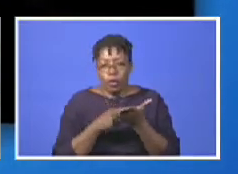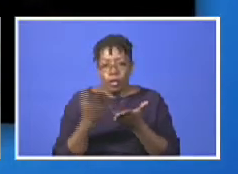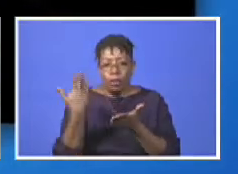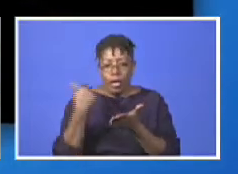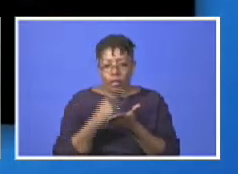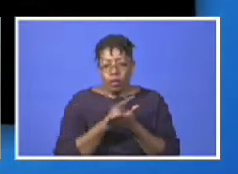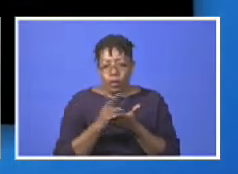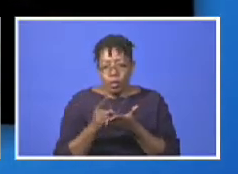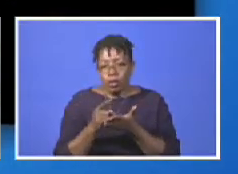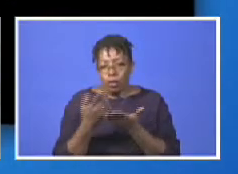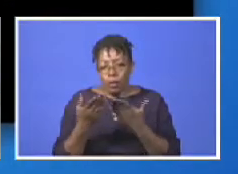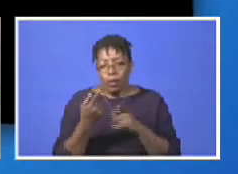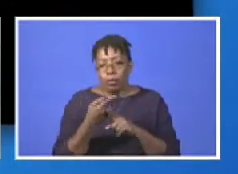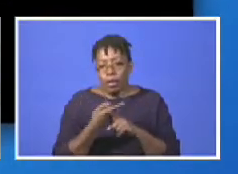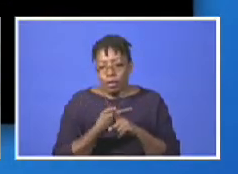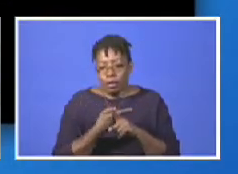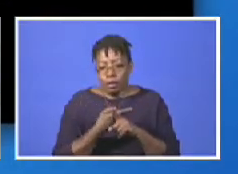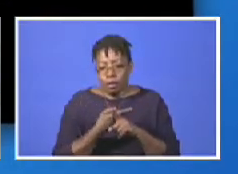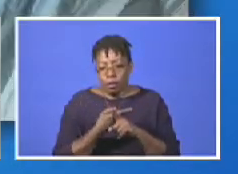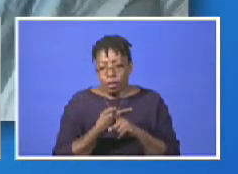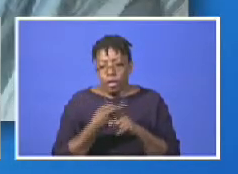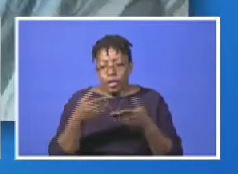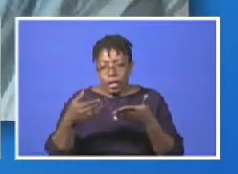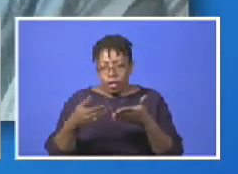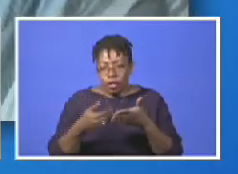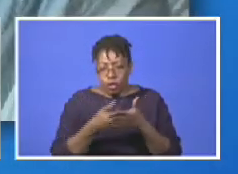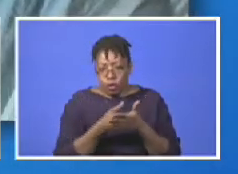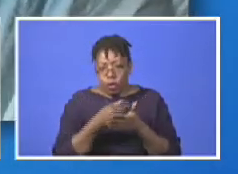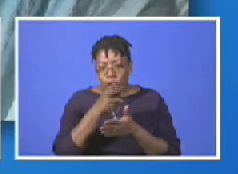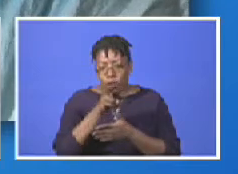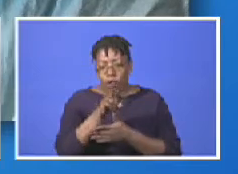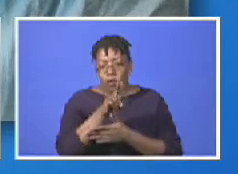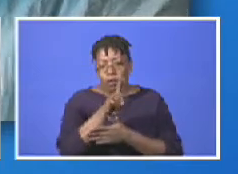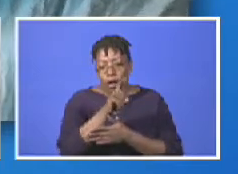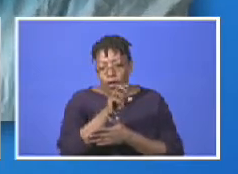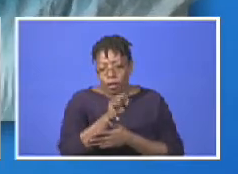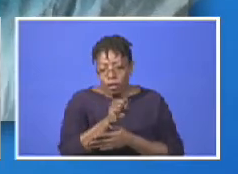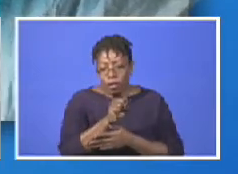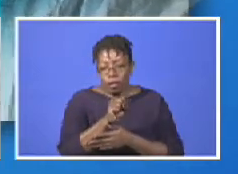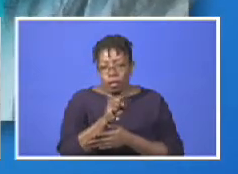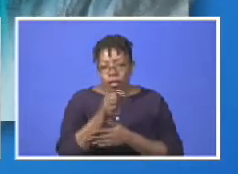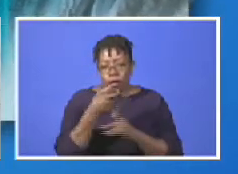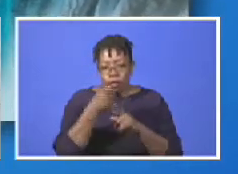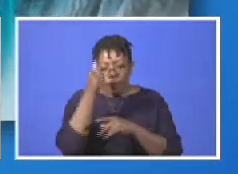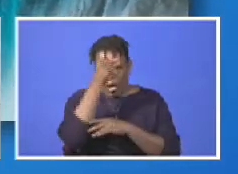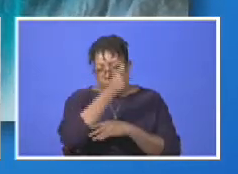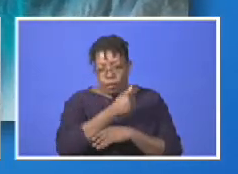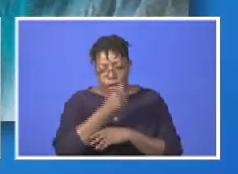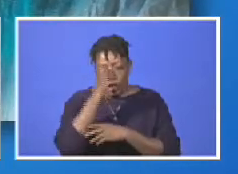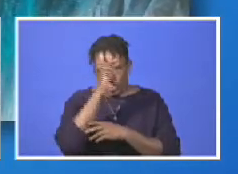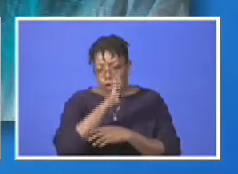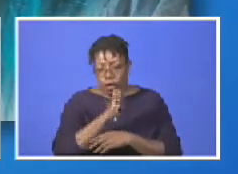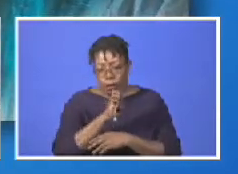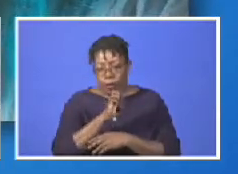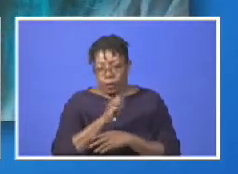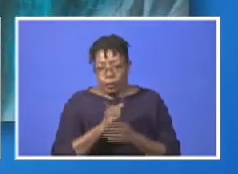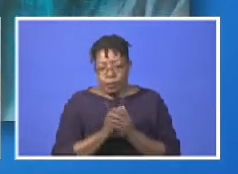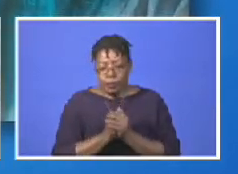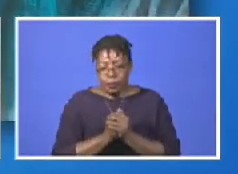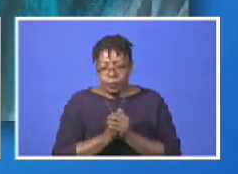to months. That includes the UK strain, the South African strain, the Brazilian strain, and then there are other mutants